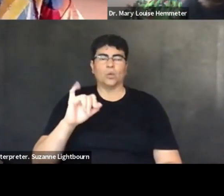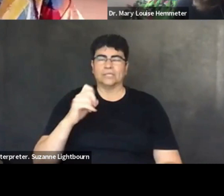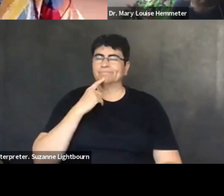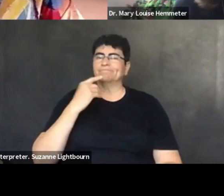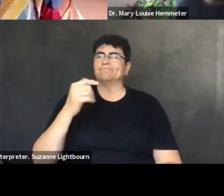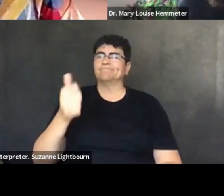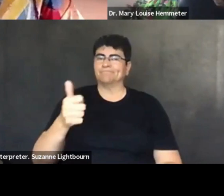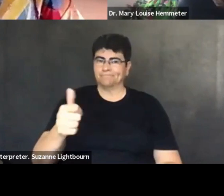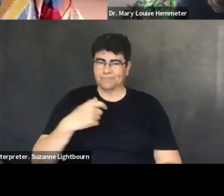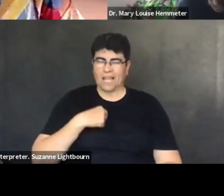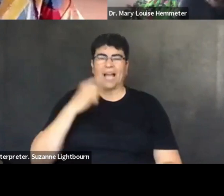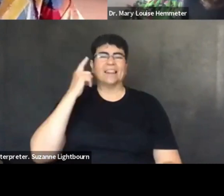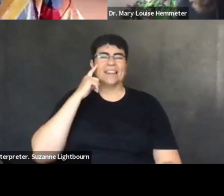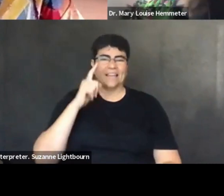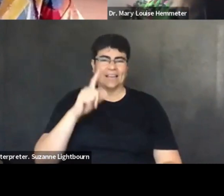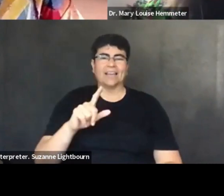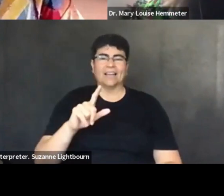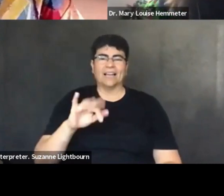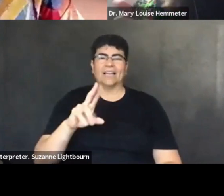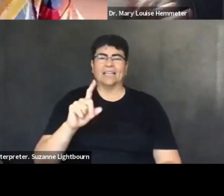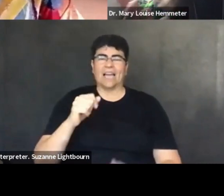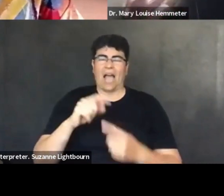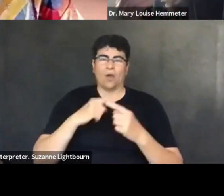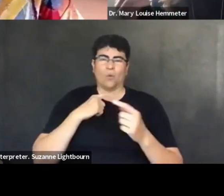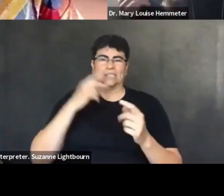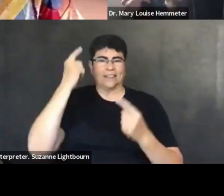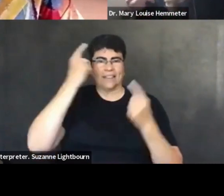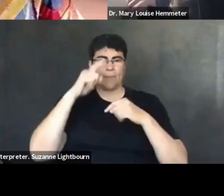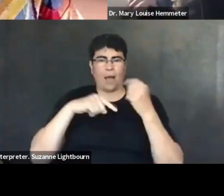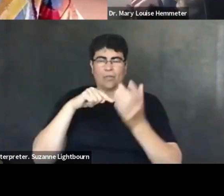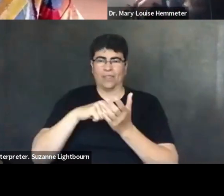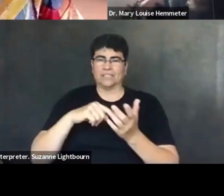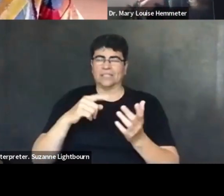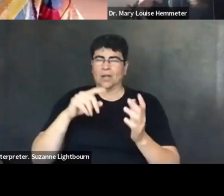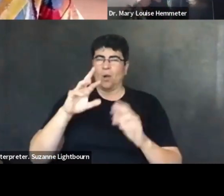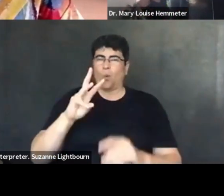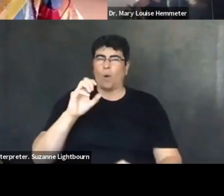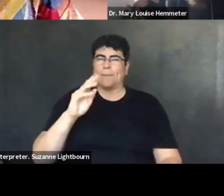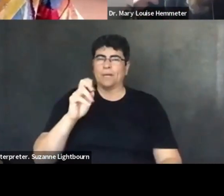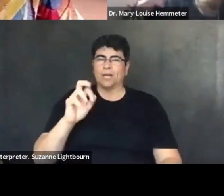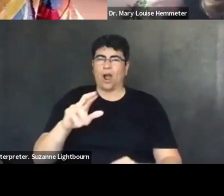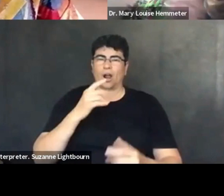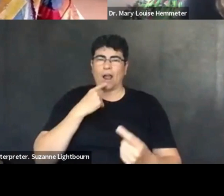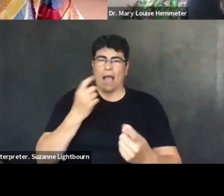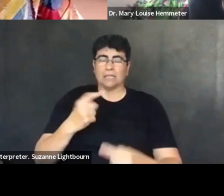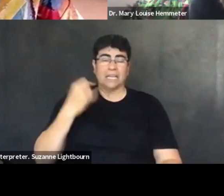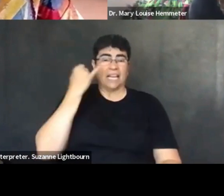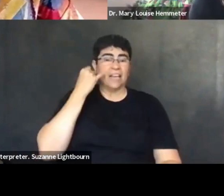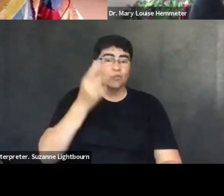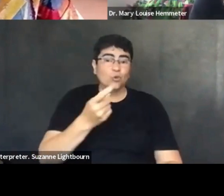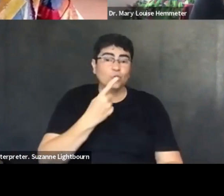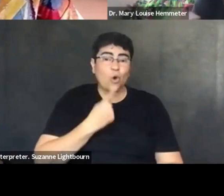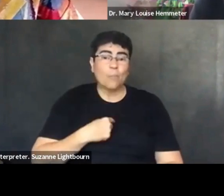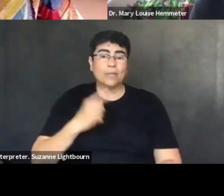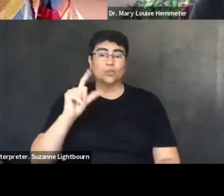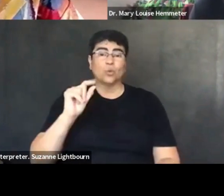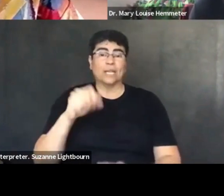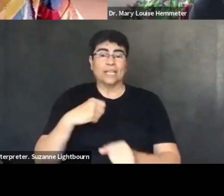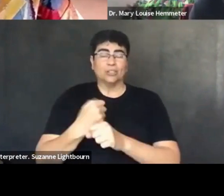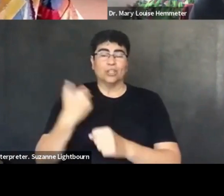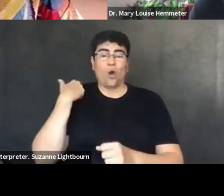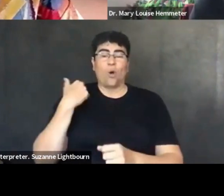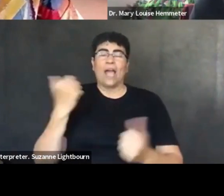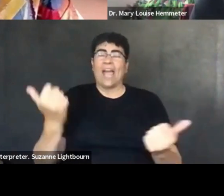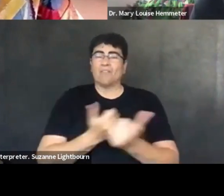I was thinking about this in preparation for this report or this webinar. I was thinking about if you would have told me 20 years ago everything